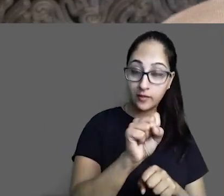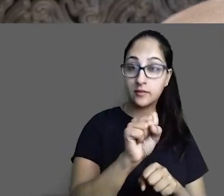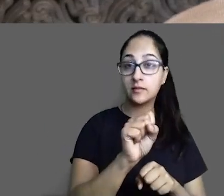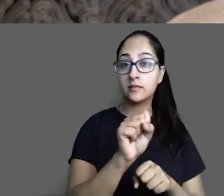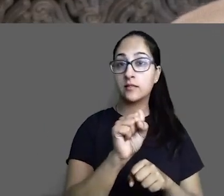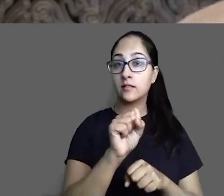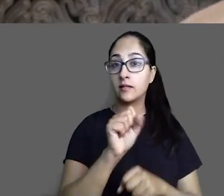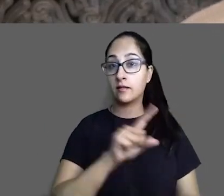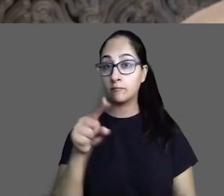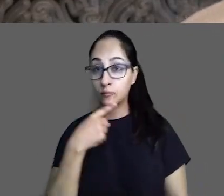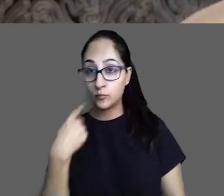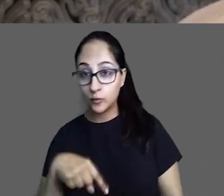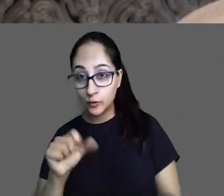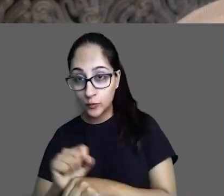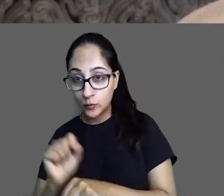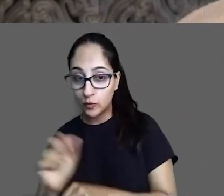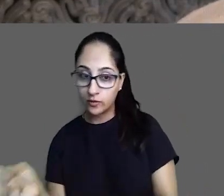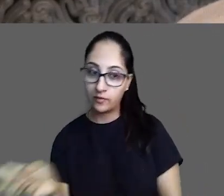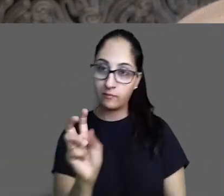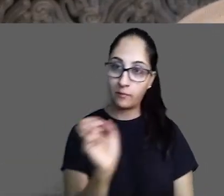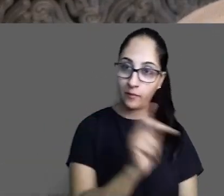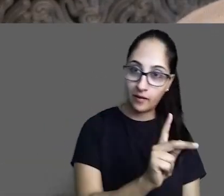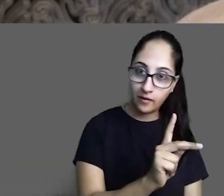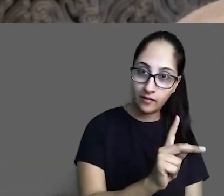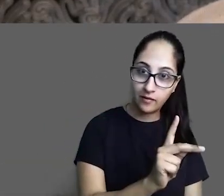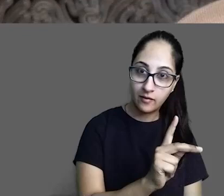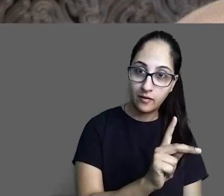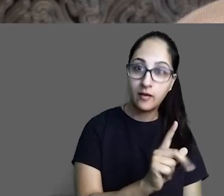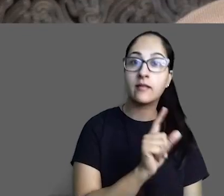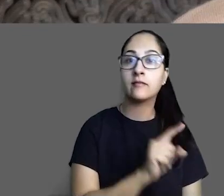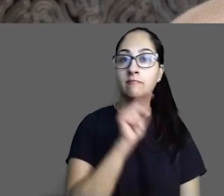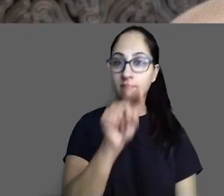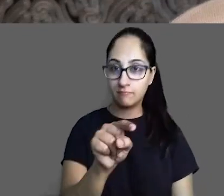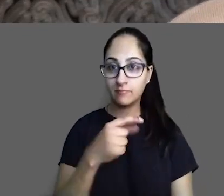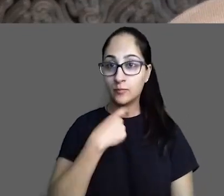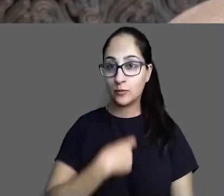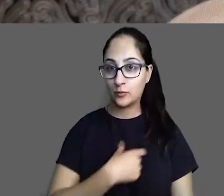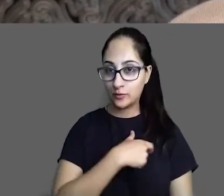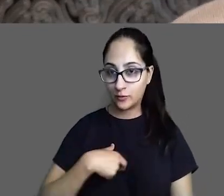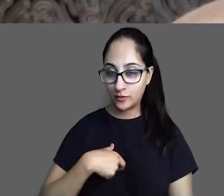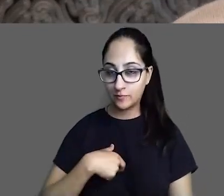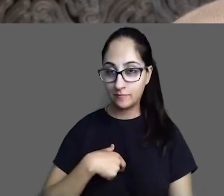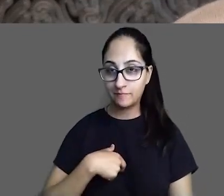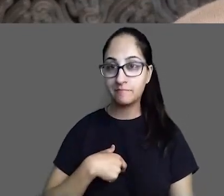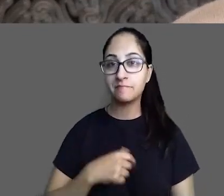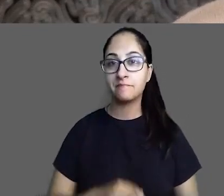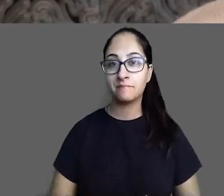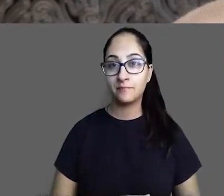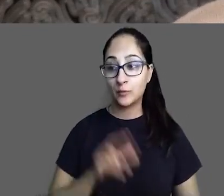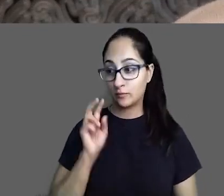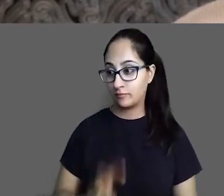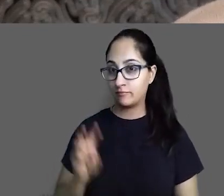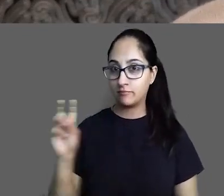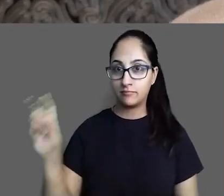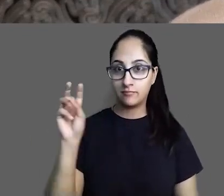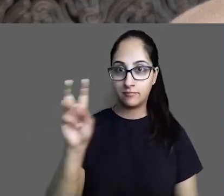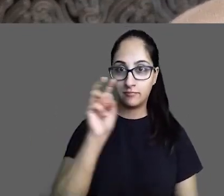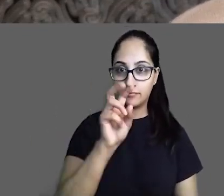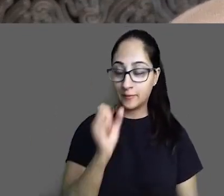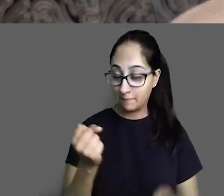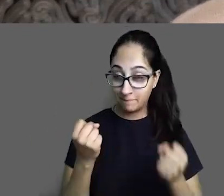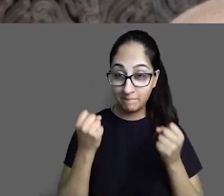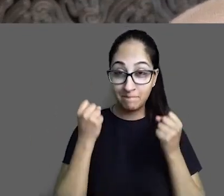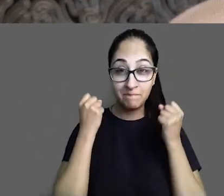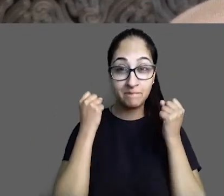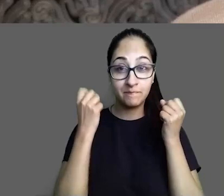and then back in Russia as well. And then I've been a citizen and a dweller of Switzerland for many, many years.